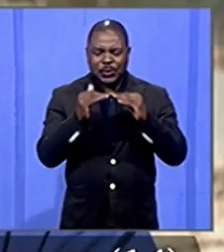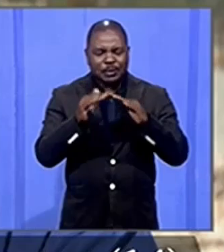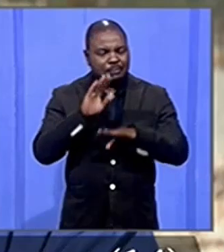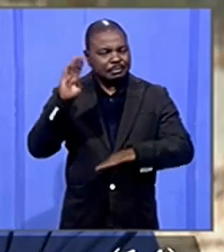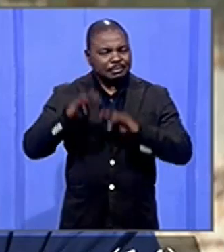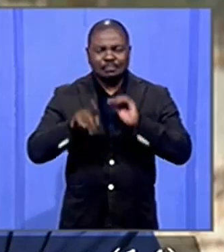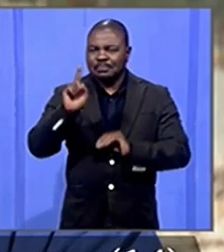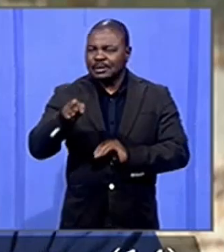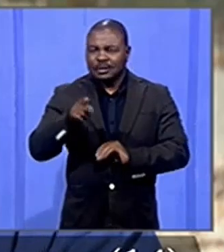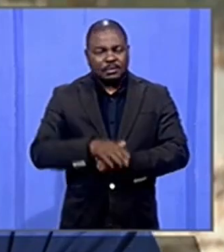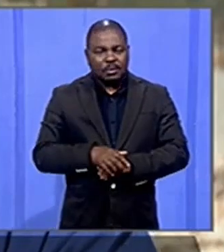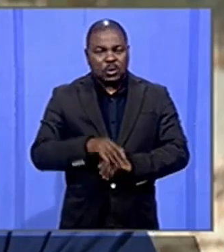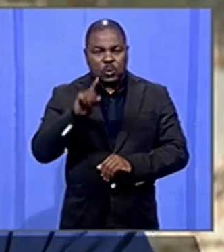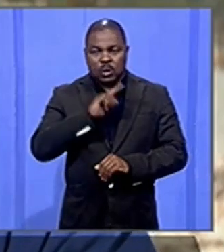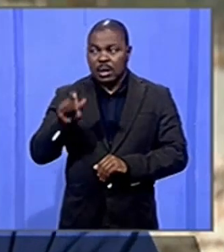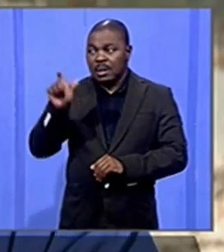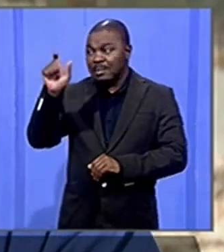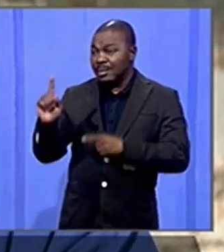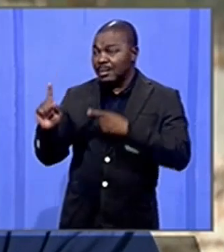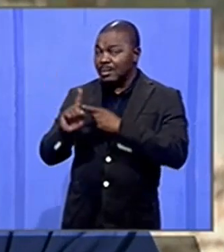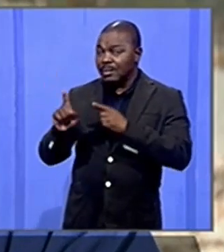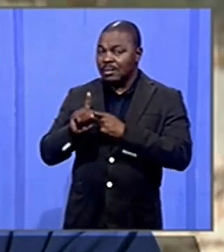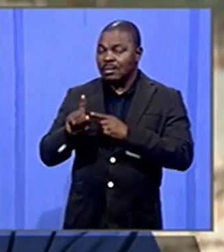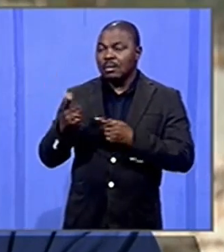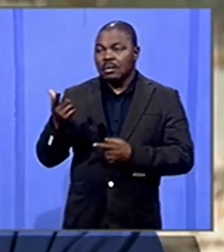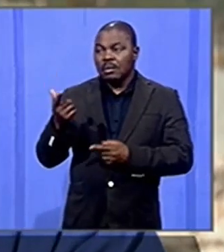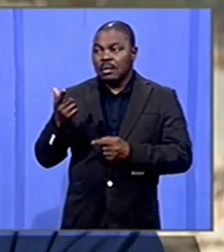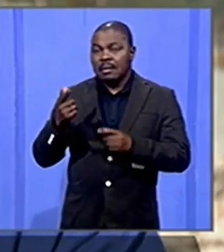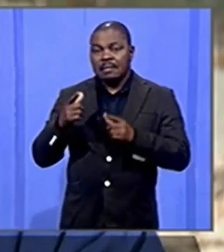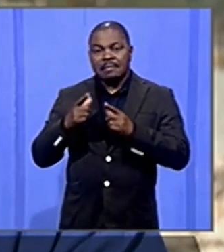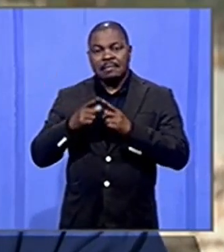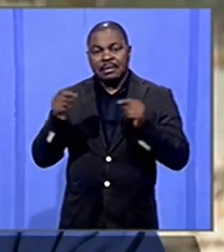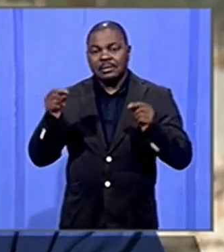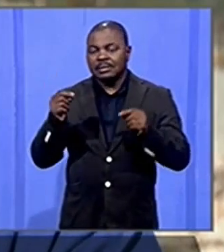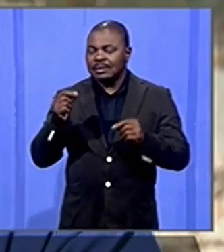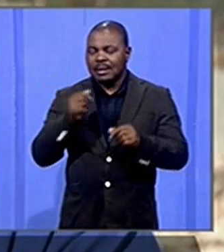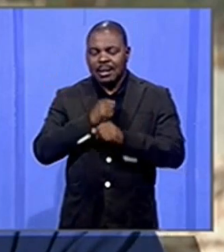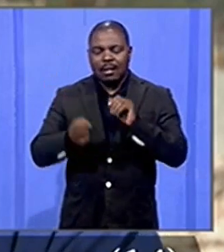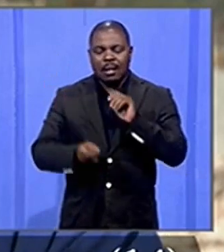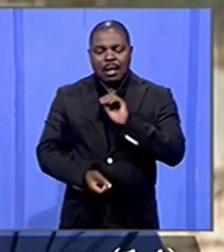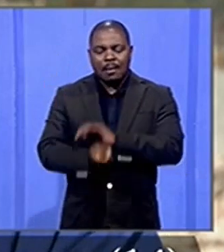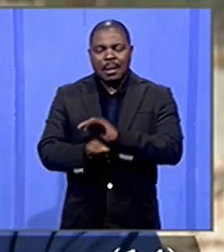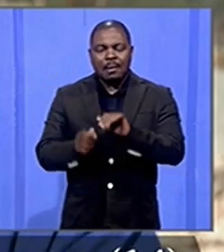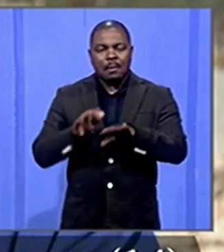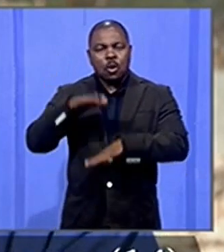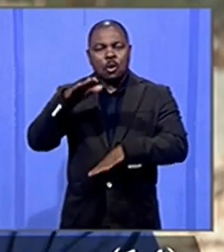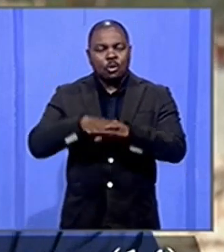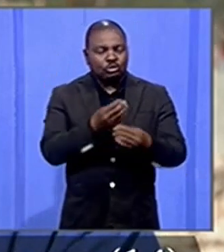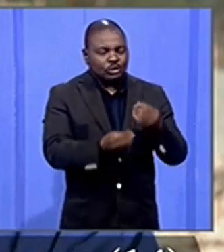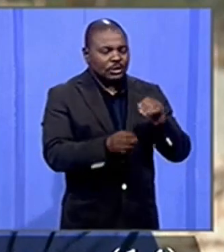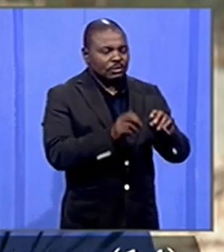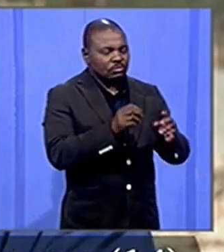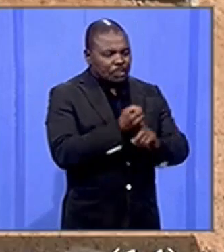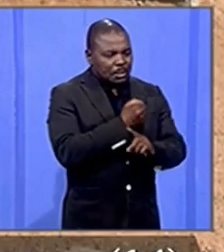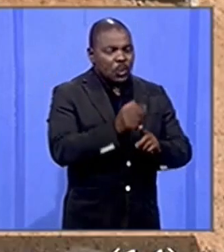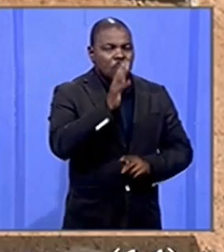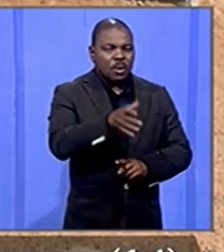so because o tlo go heletsa this thing ya gang ke tla hela e tlo go dula ekelela a tle ke fetsa mana ba banyana ba gone go